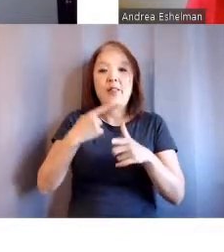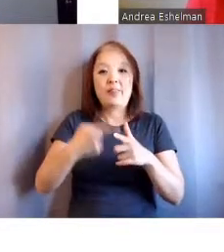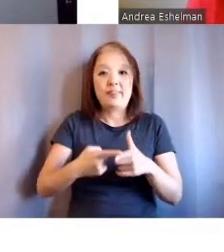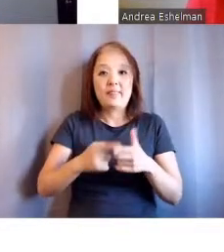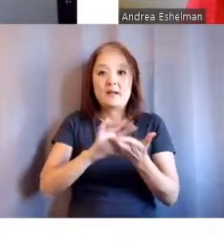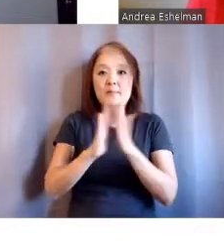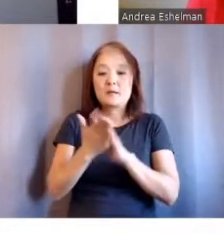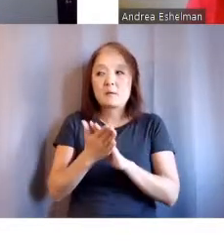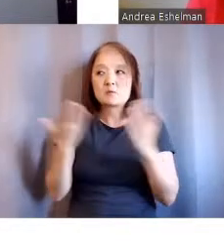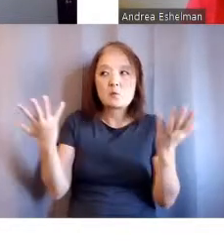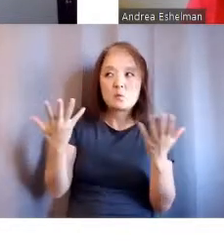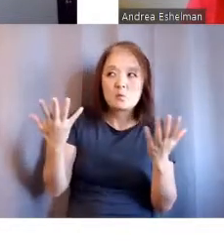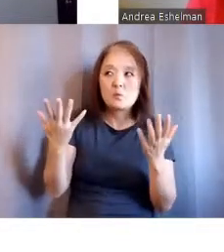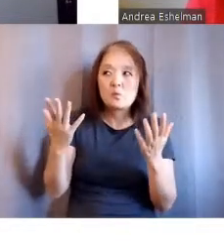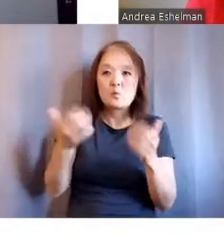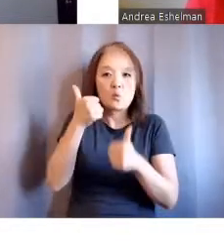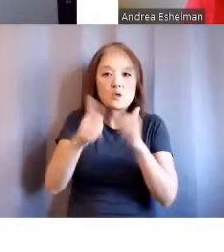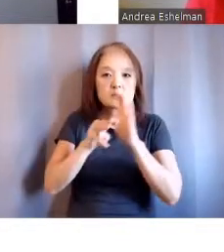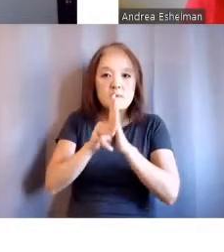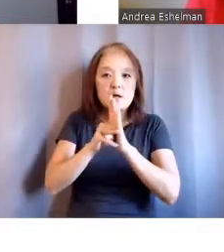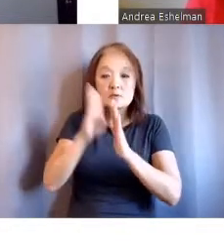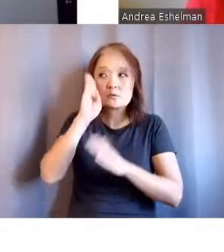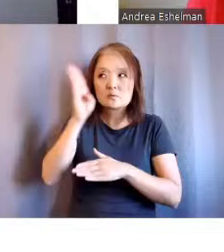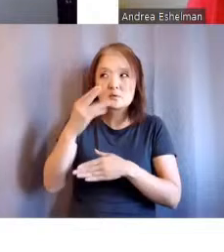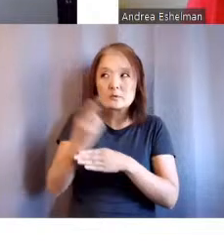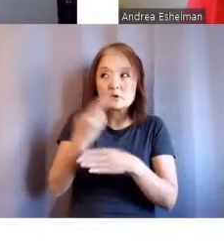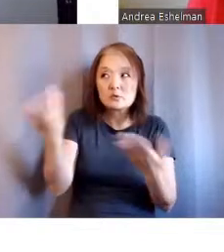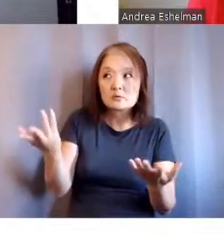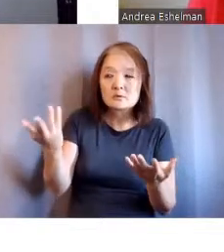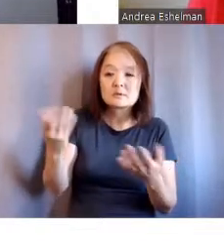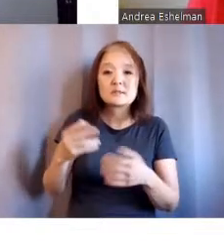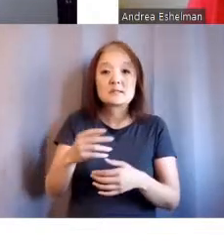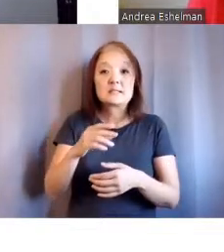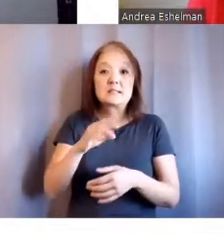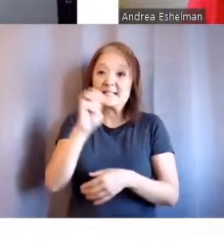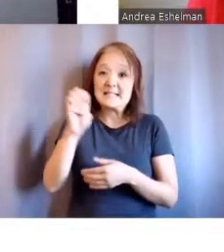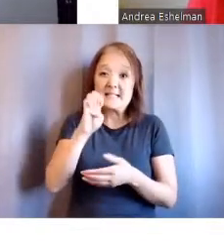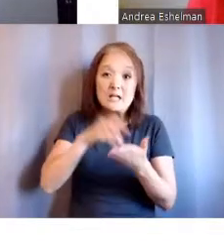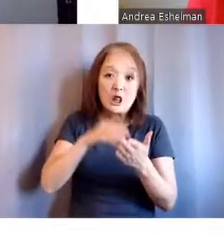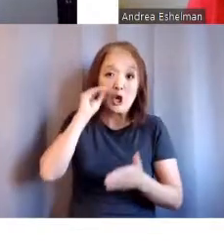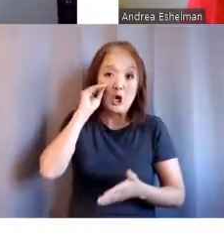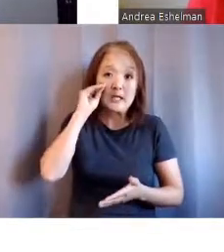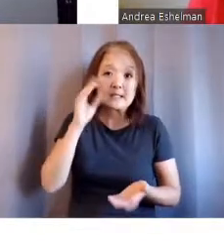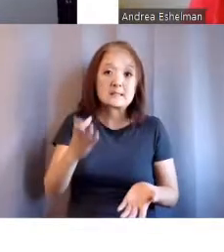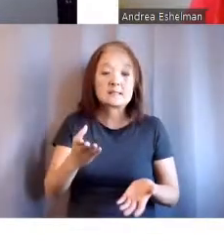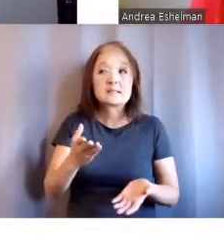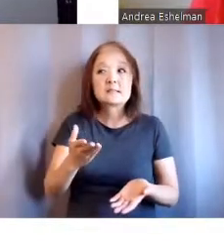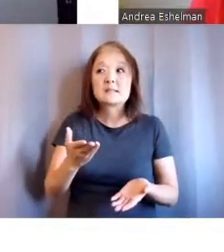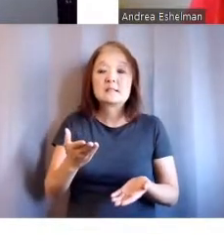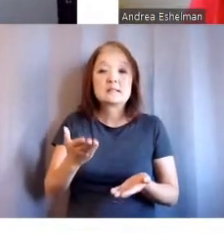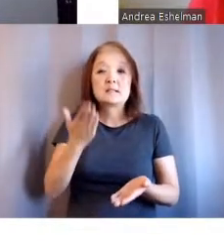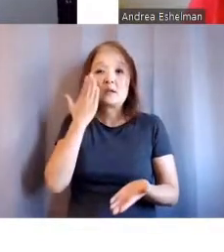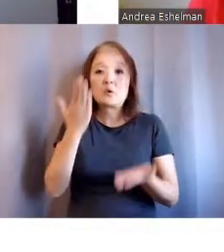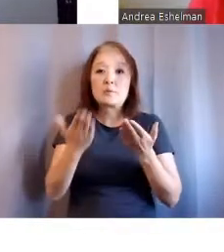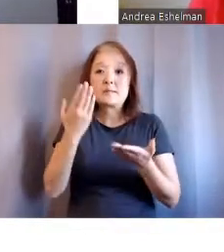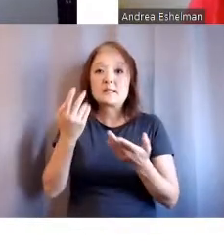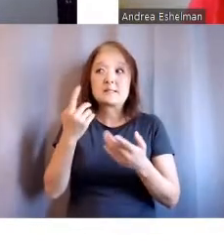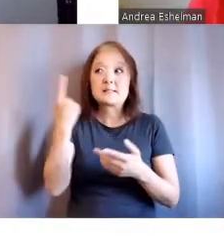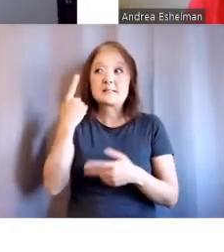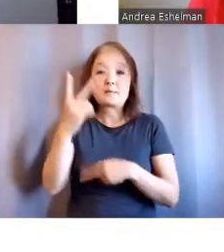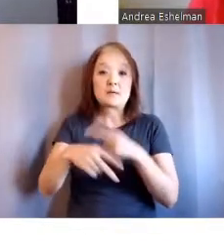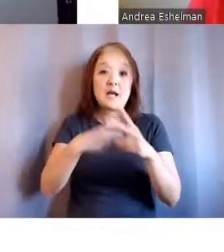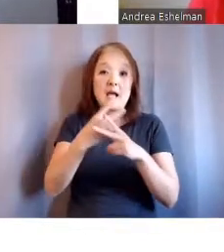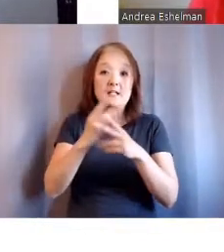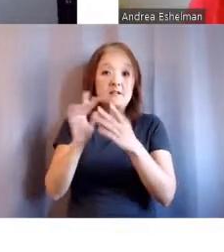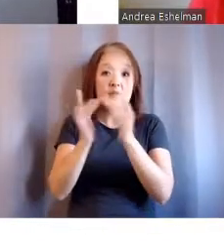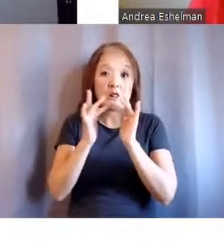social distancing at the school? If there is an e-learning, and we think there probably will be some sort of e-learning option, you know, it